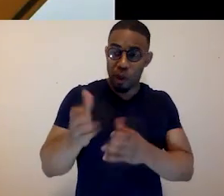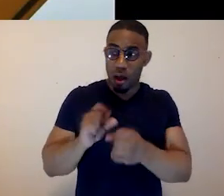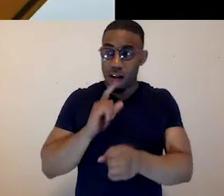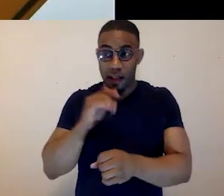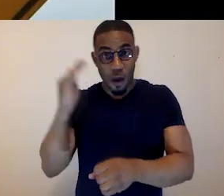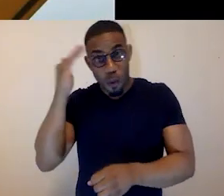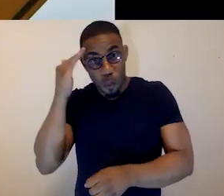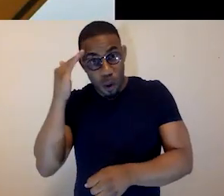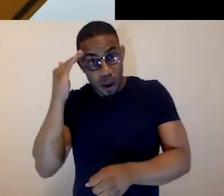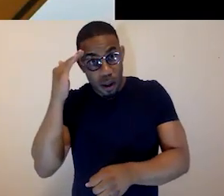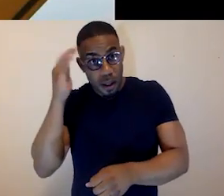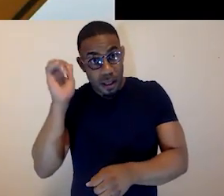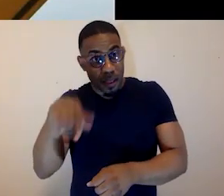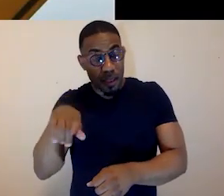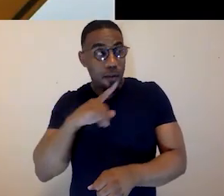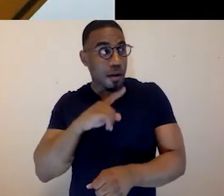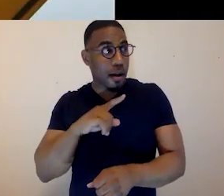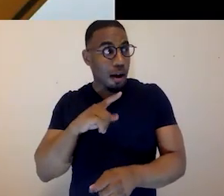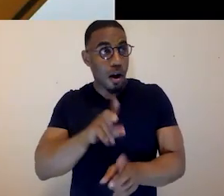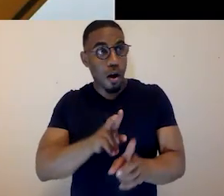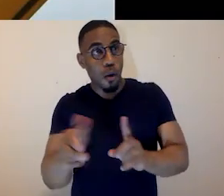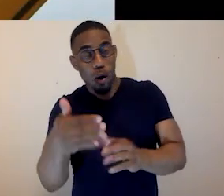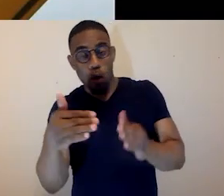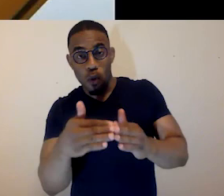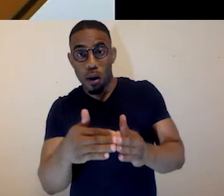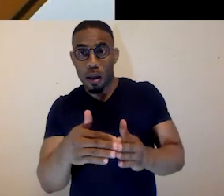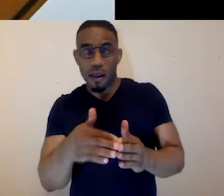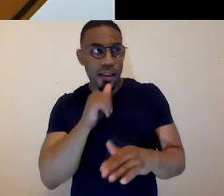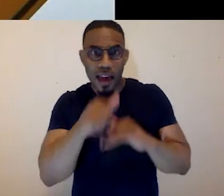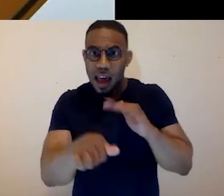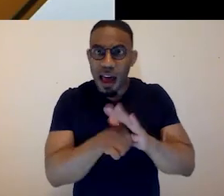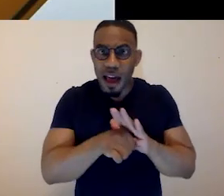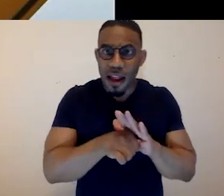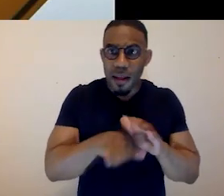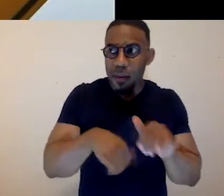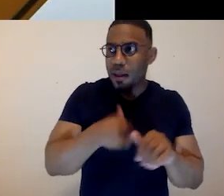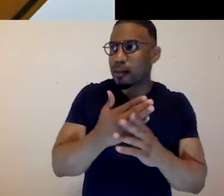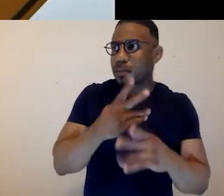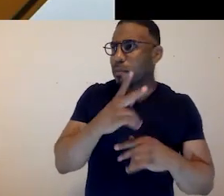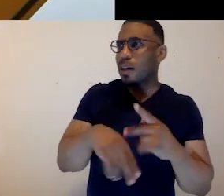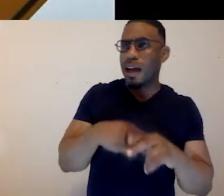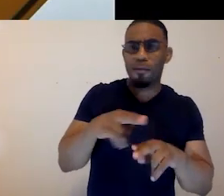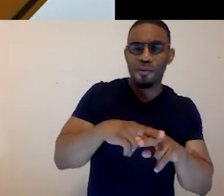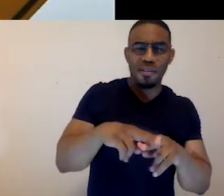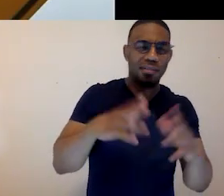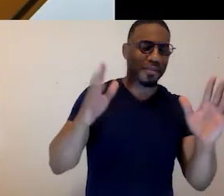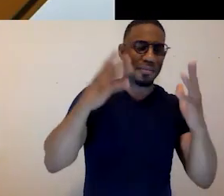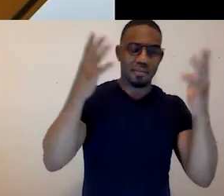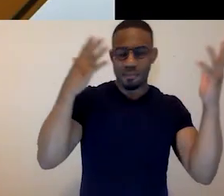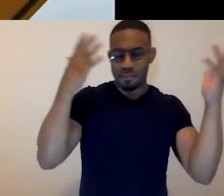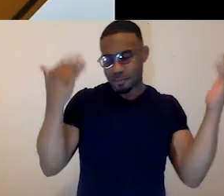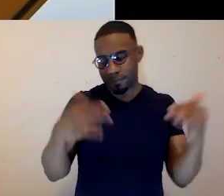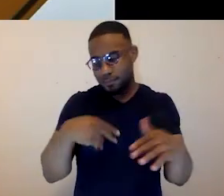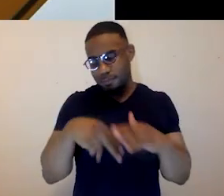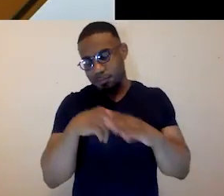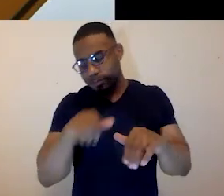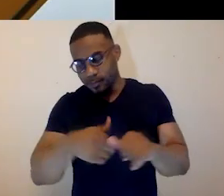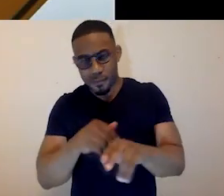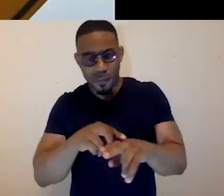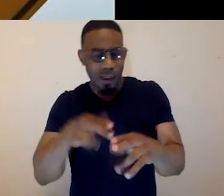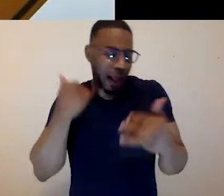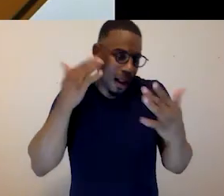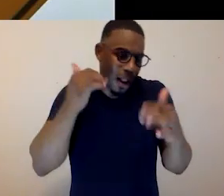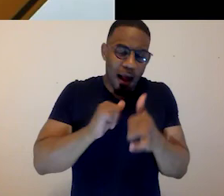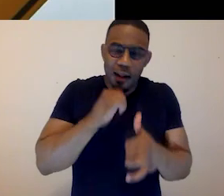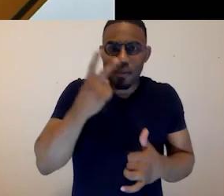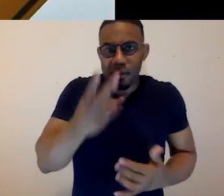not aware that they were around the corner, and they were hiding behind some sort of terrain. They were behind a rock or behind a tree. The car did